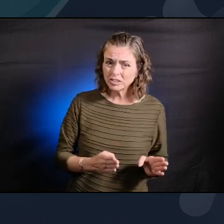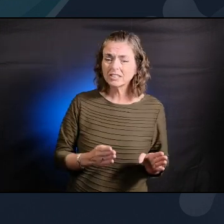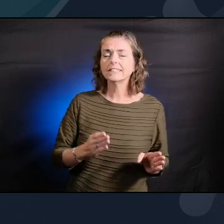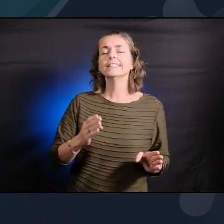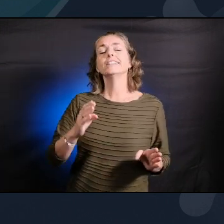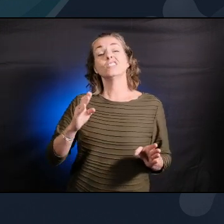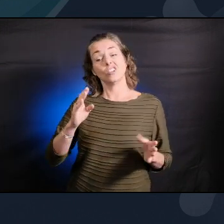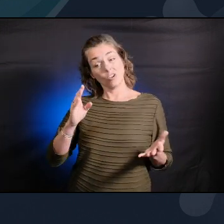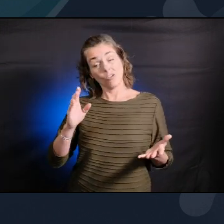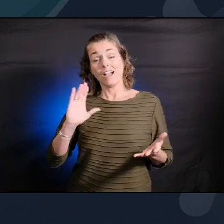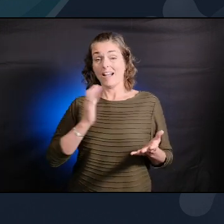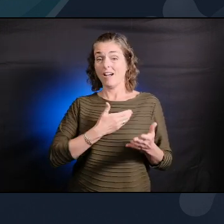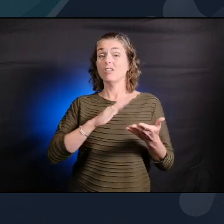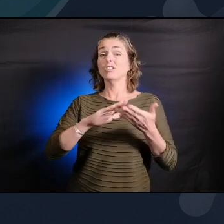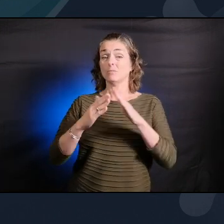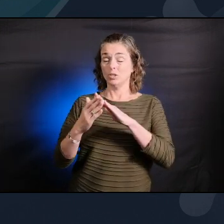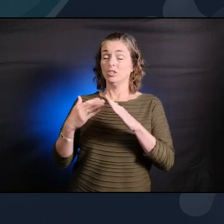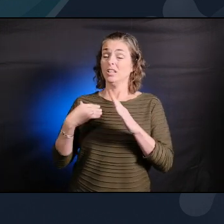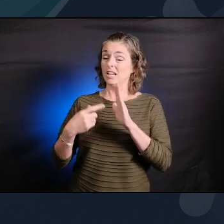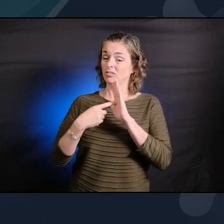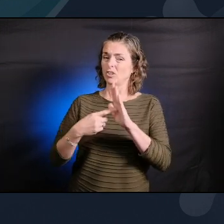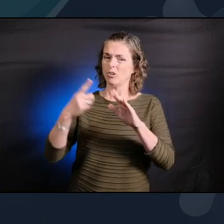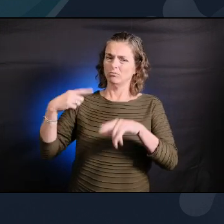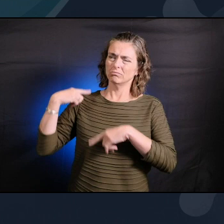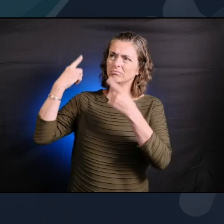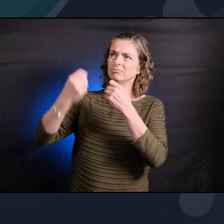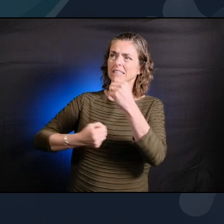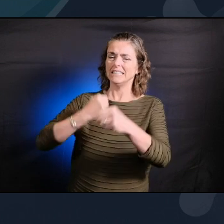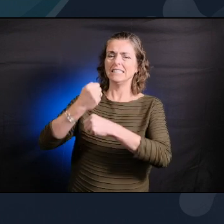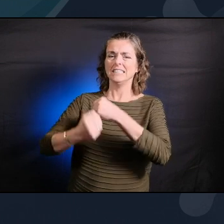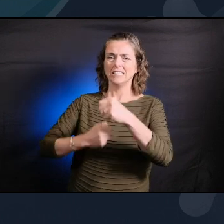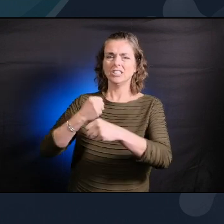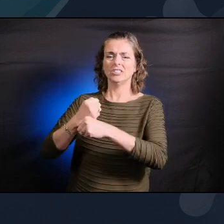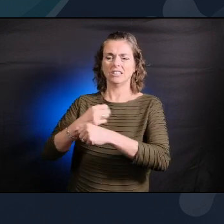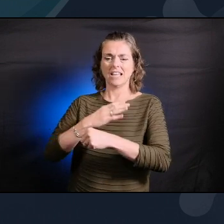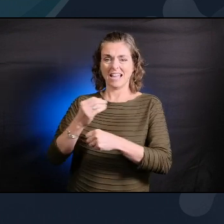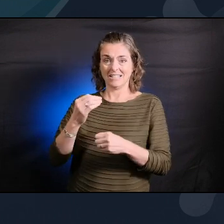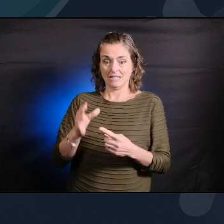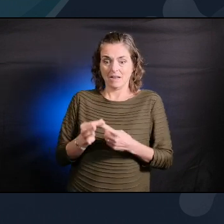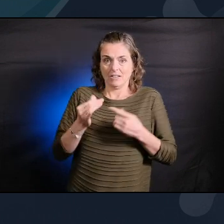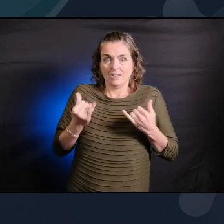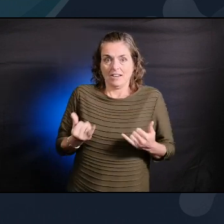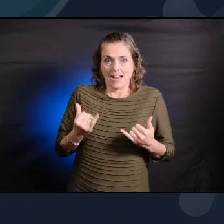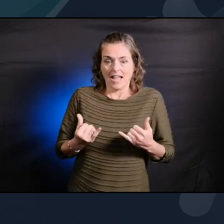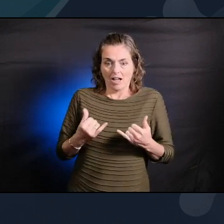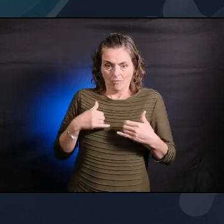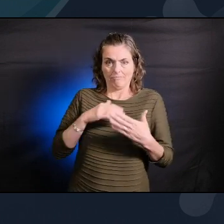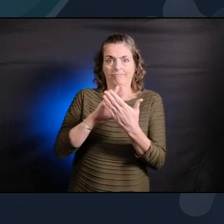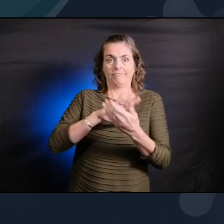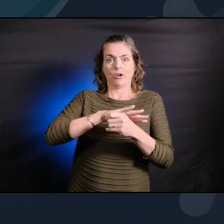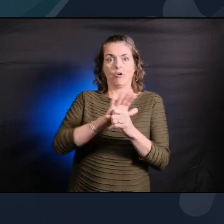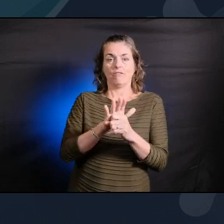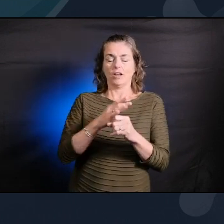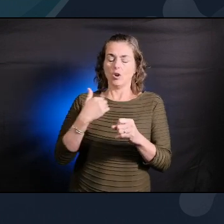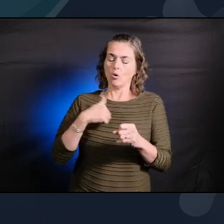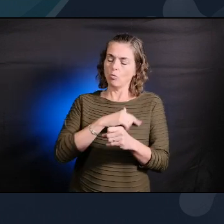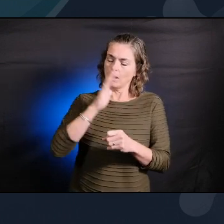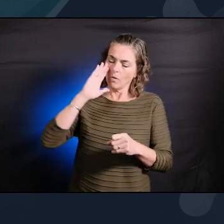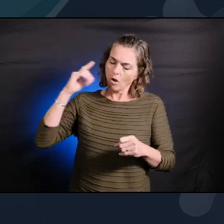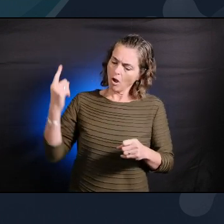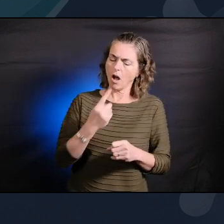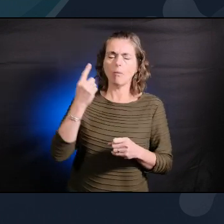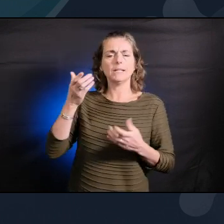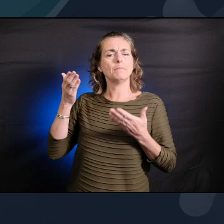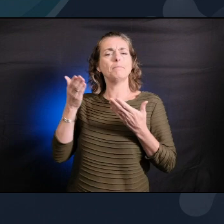has shown over the years, and most recently in the face of this pandemic, that we will always be there and always reach